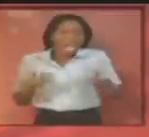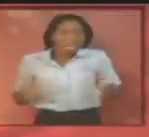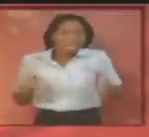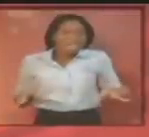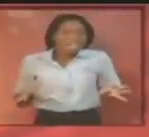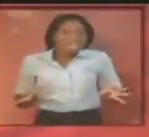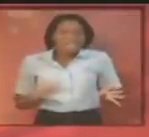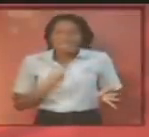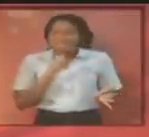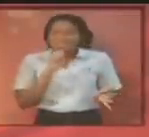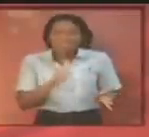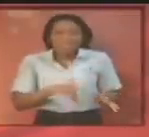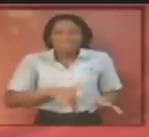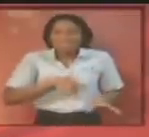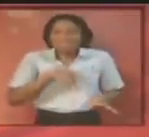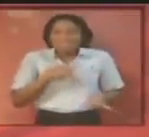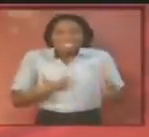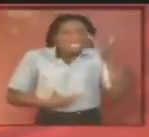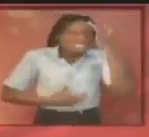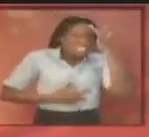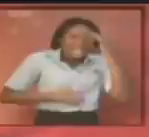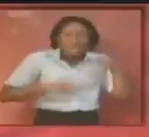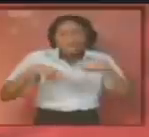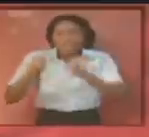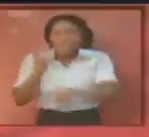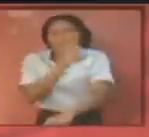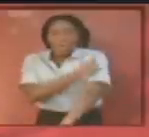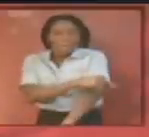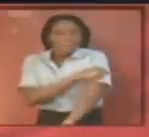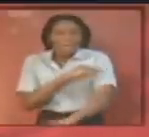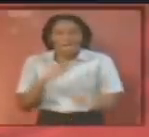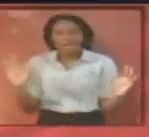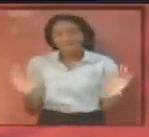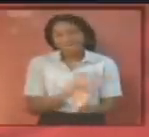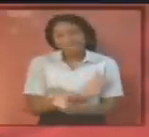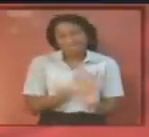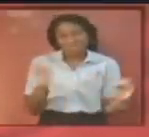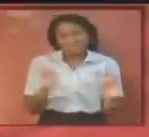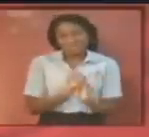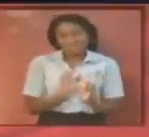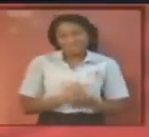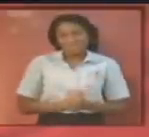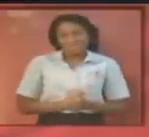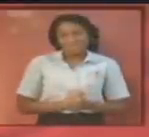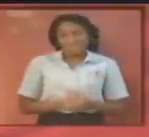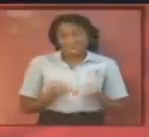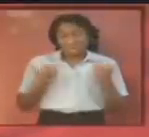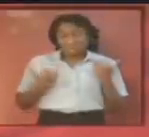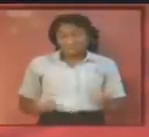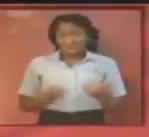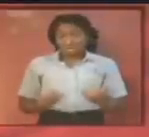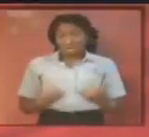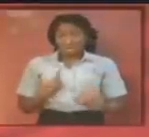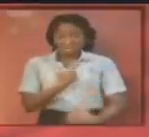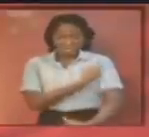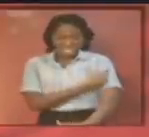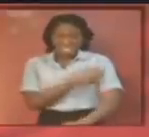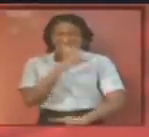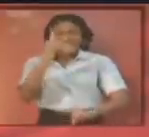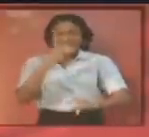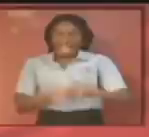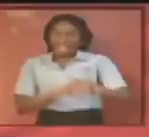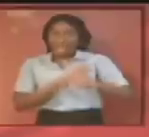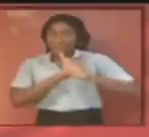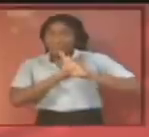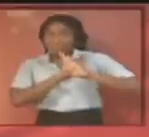every person who gets infected gets sick. None of the vaccines that we currently have prevent all infections,